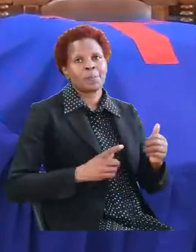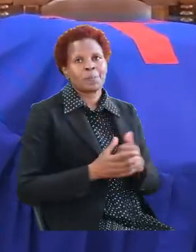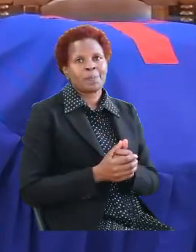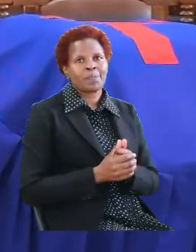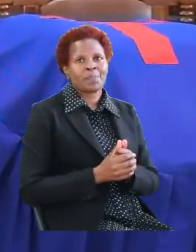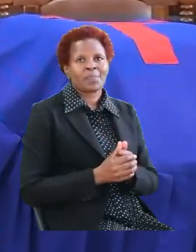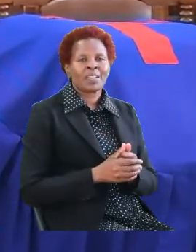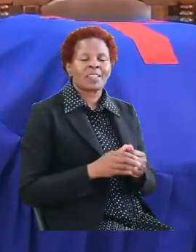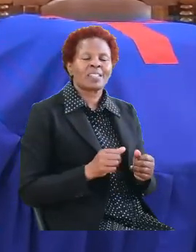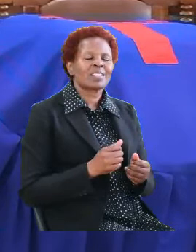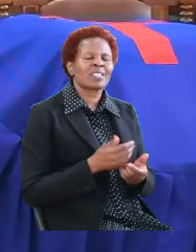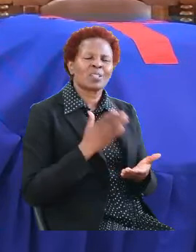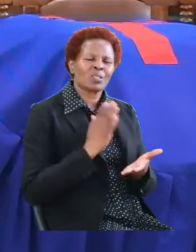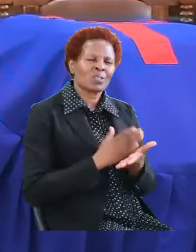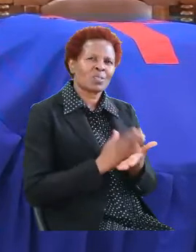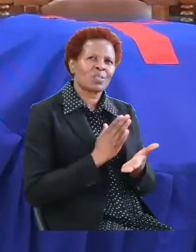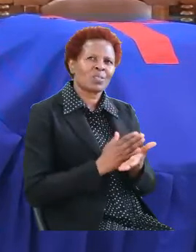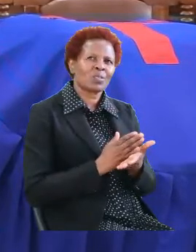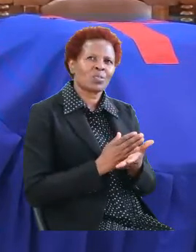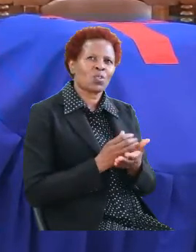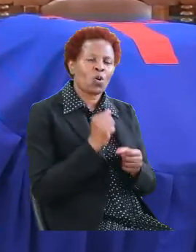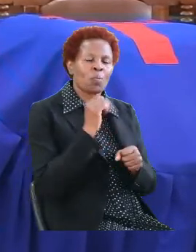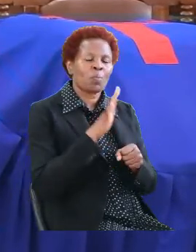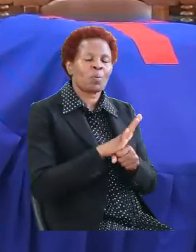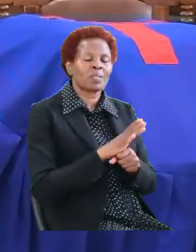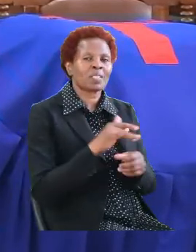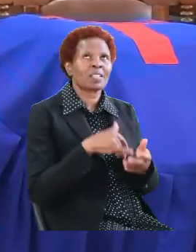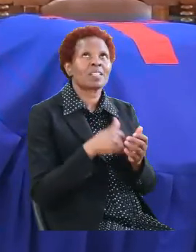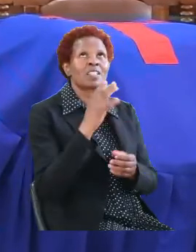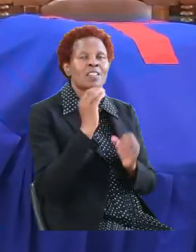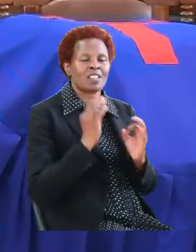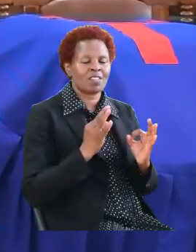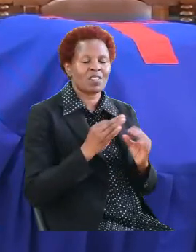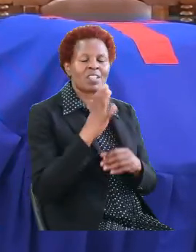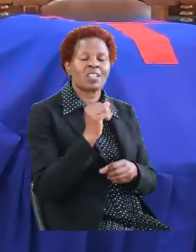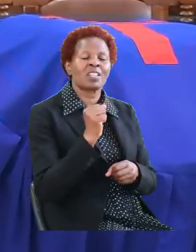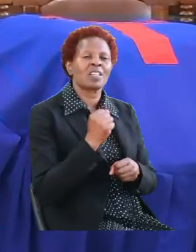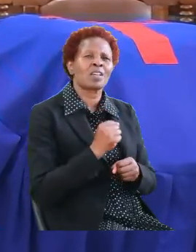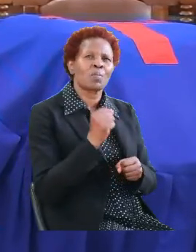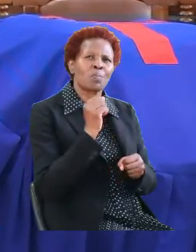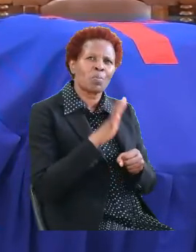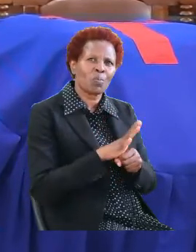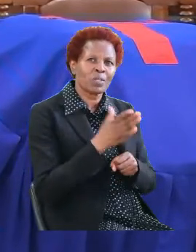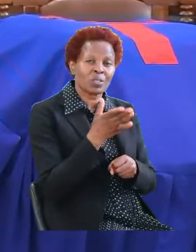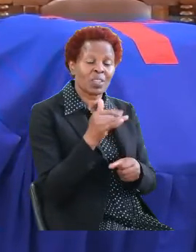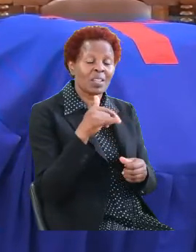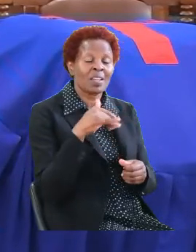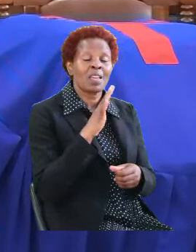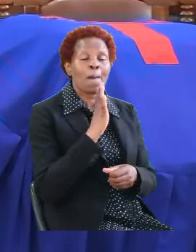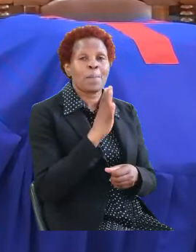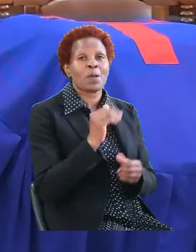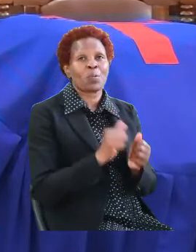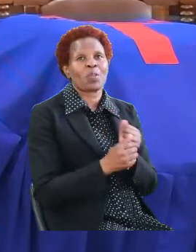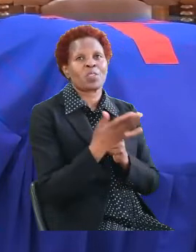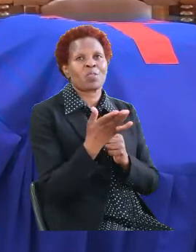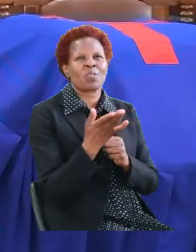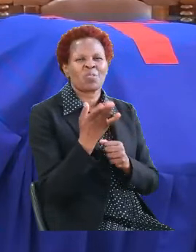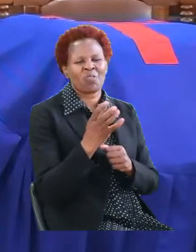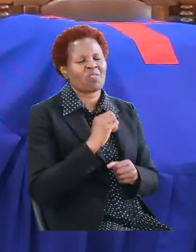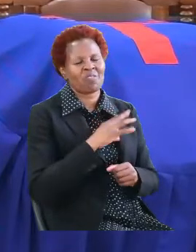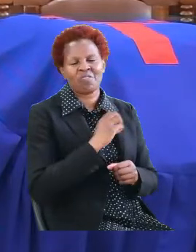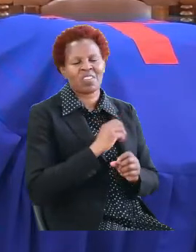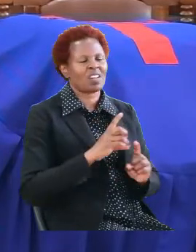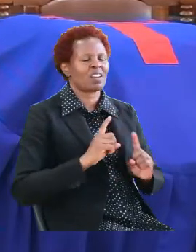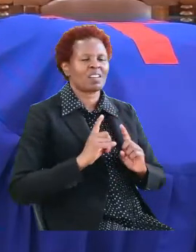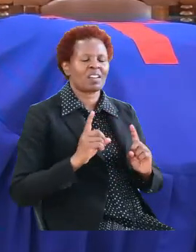think this is a great assurance. If the Lord assures you that he'll be together with you, I think you'll not fear anything.